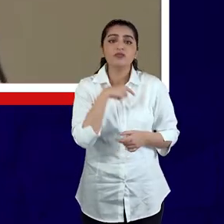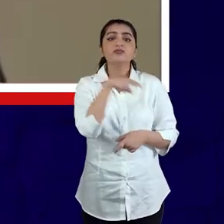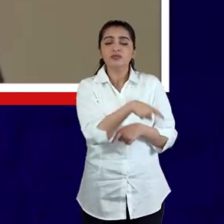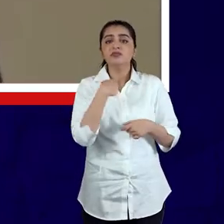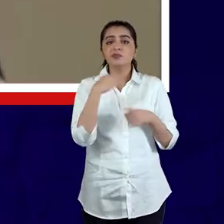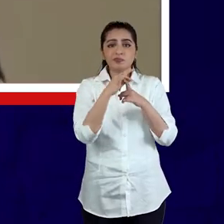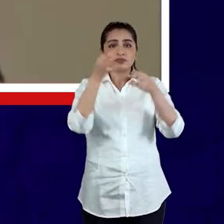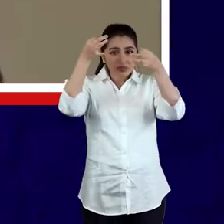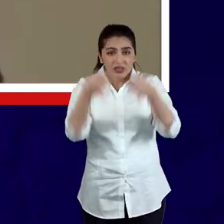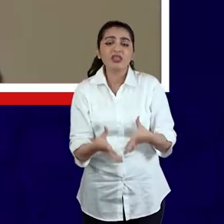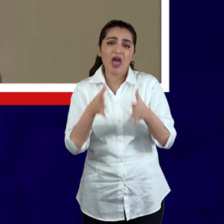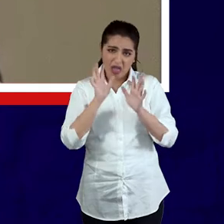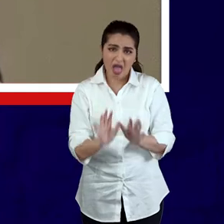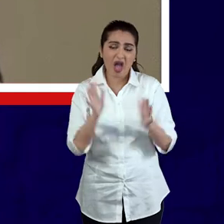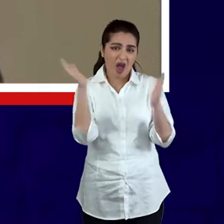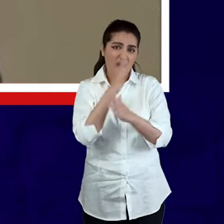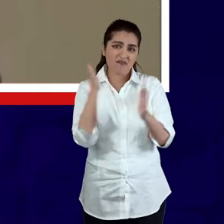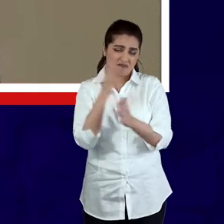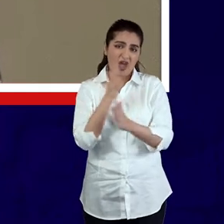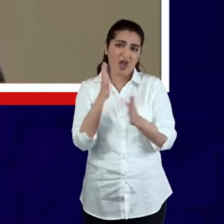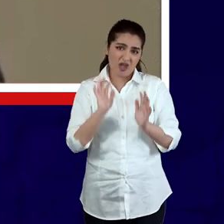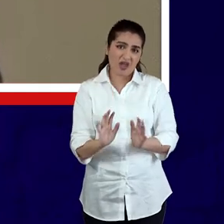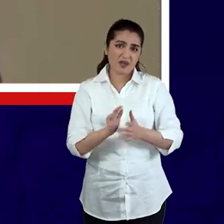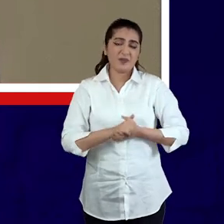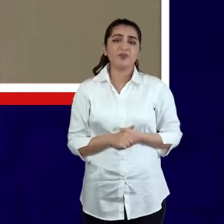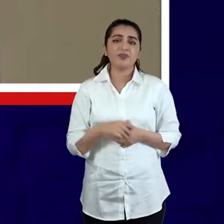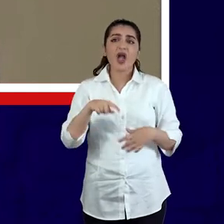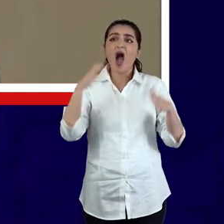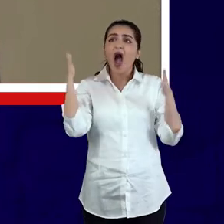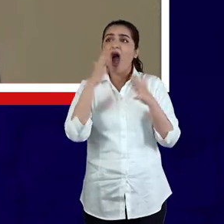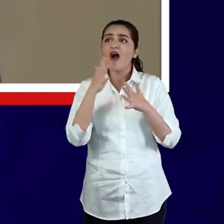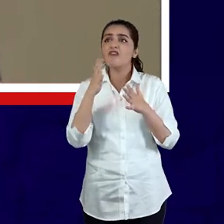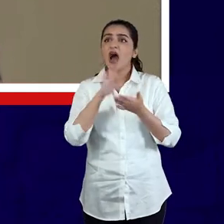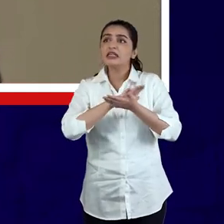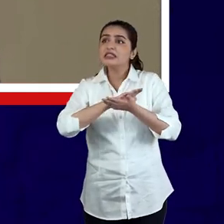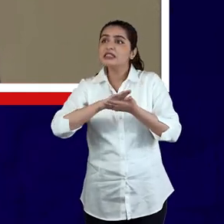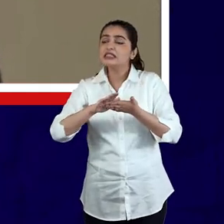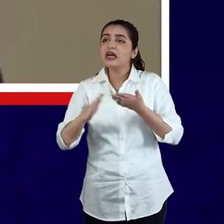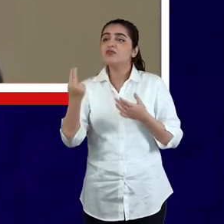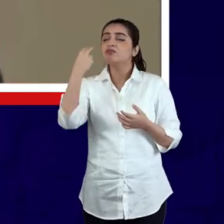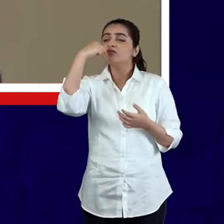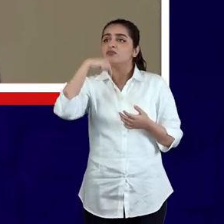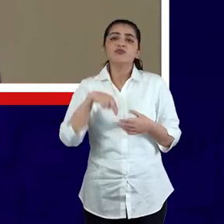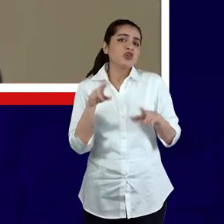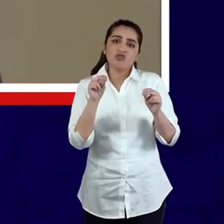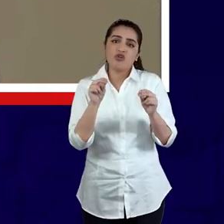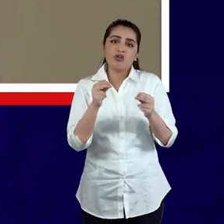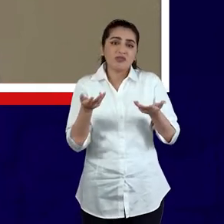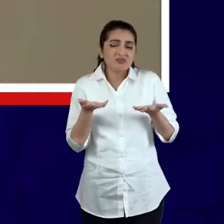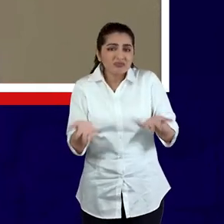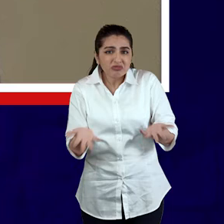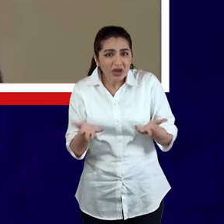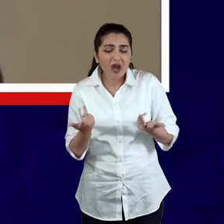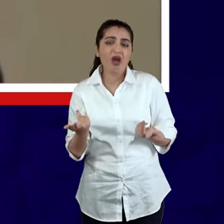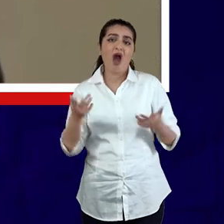in the world. So we get a lot of, more than a fair share of all kinds of hazards, like floods and